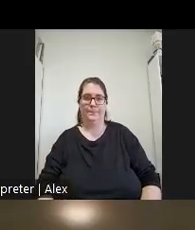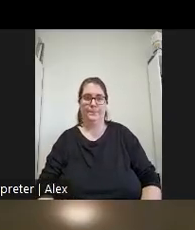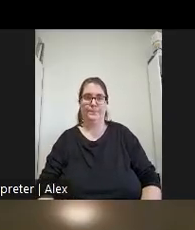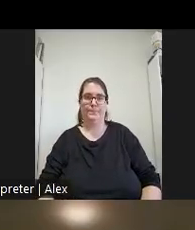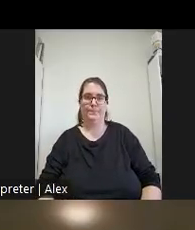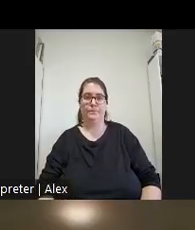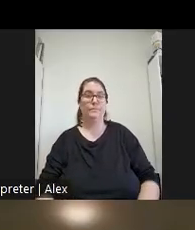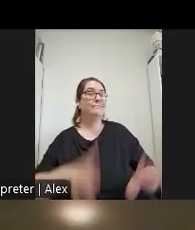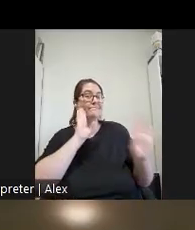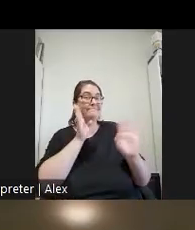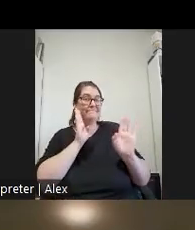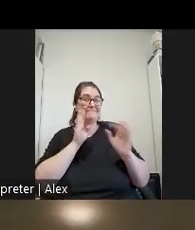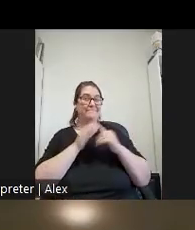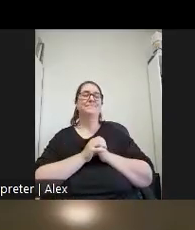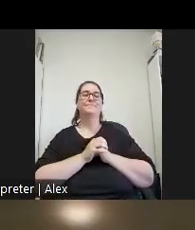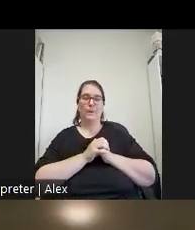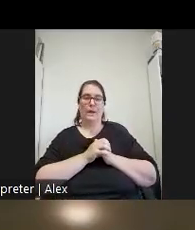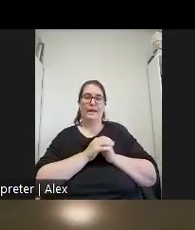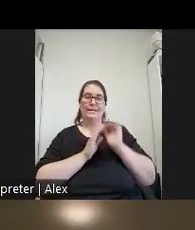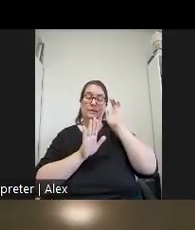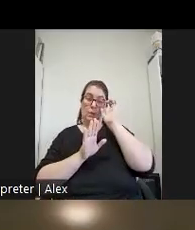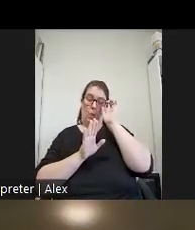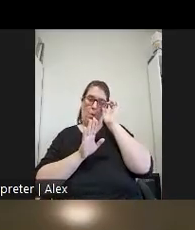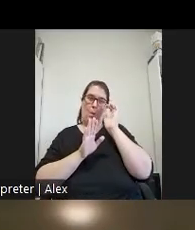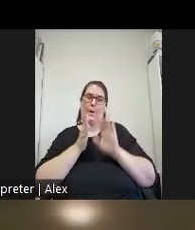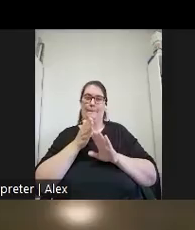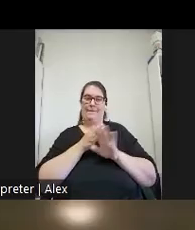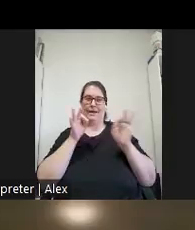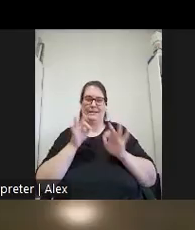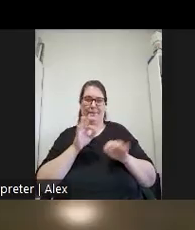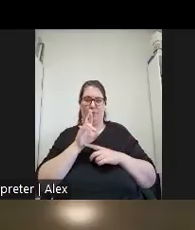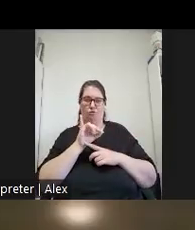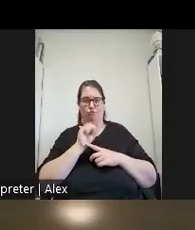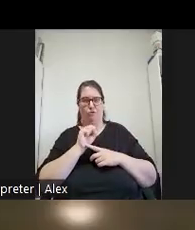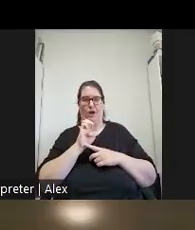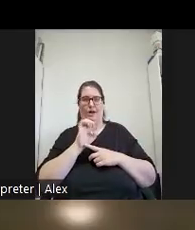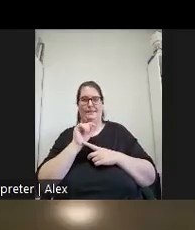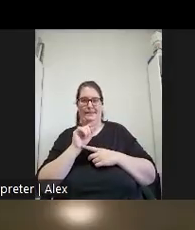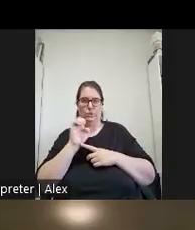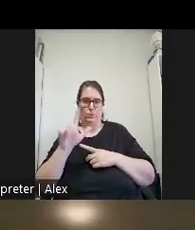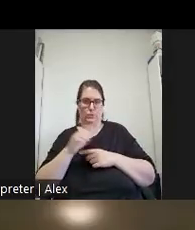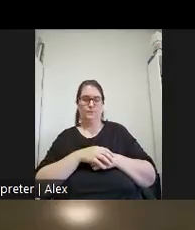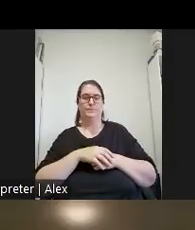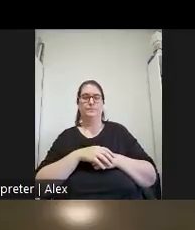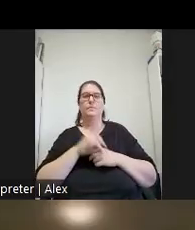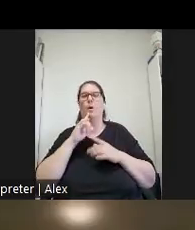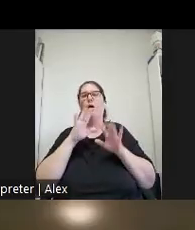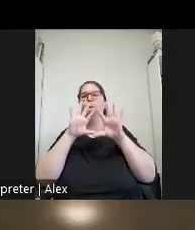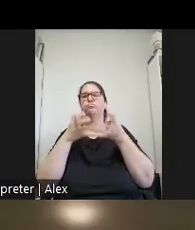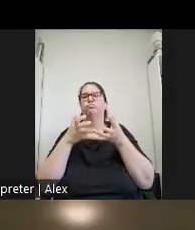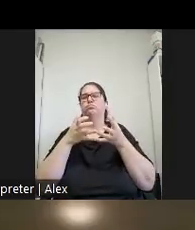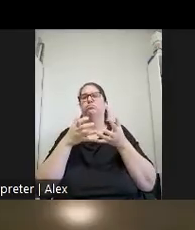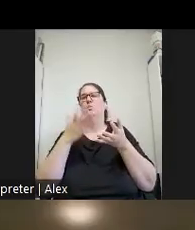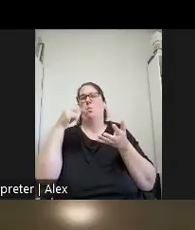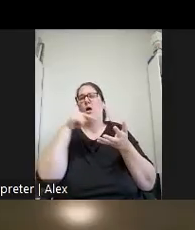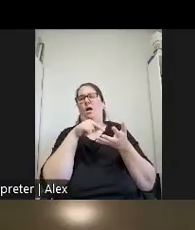Hello, everyone. So before we get into the RISA tool itself, I wanted to give you a brief overview of why using a risk